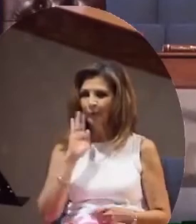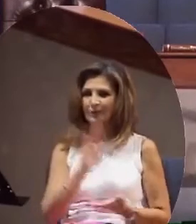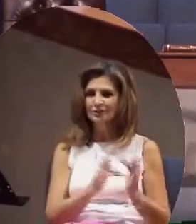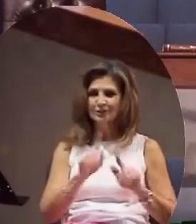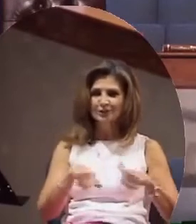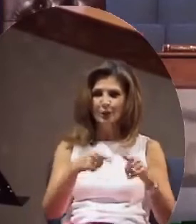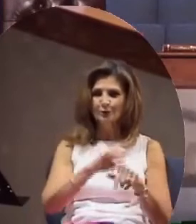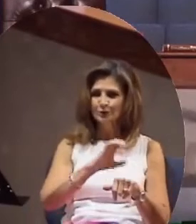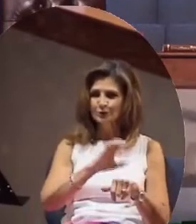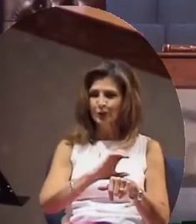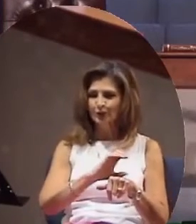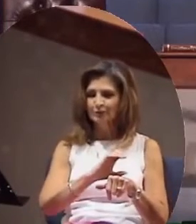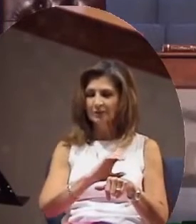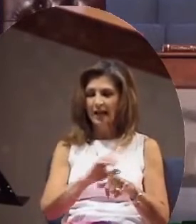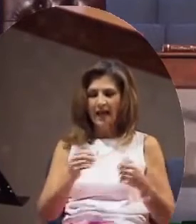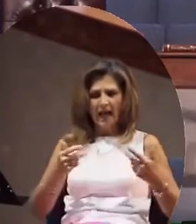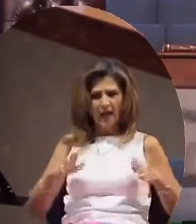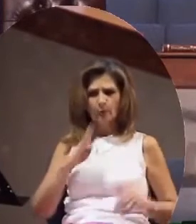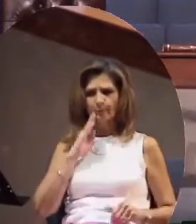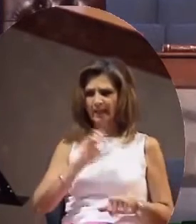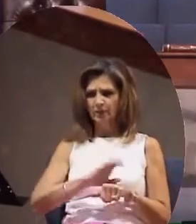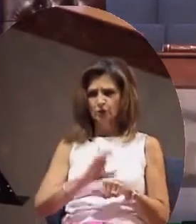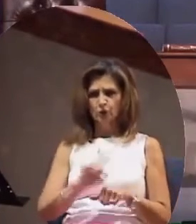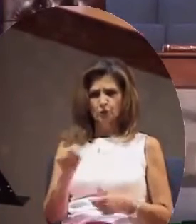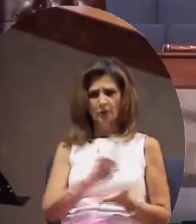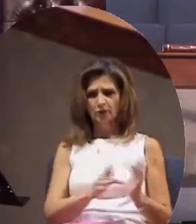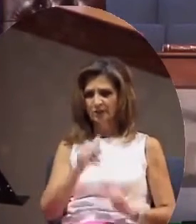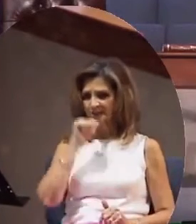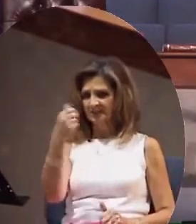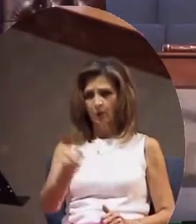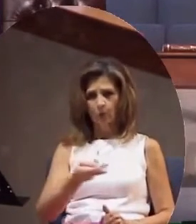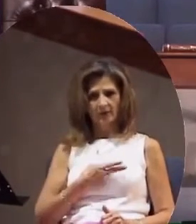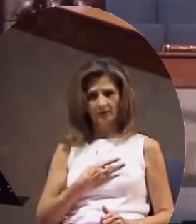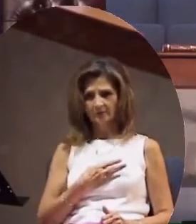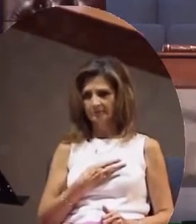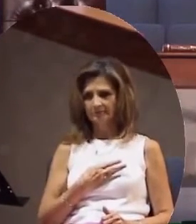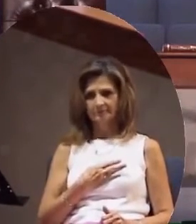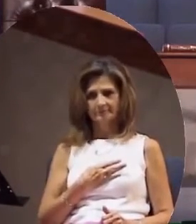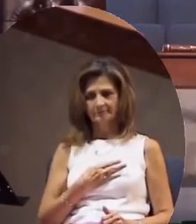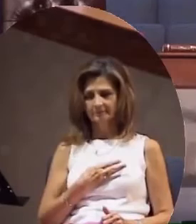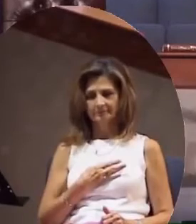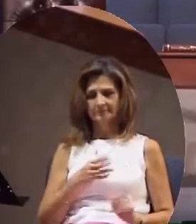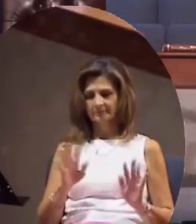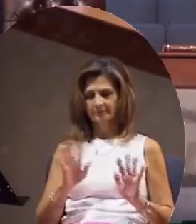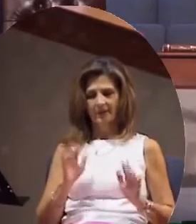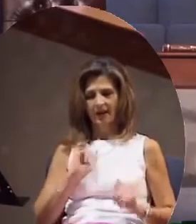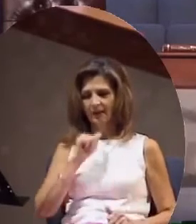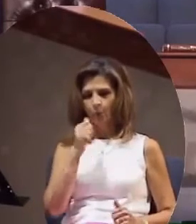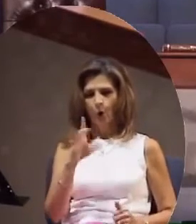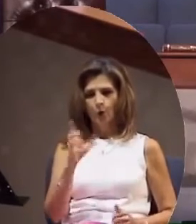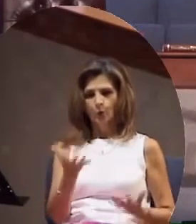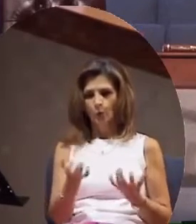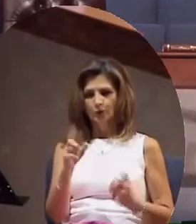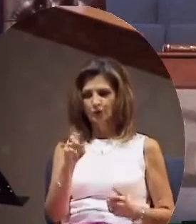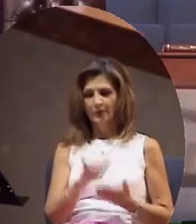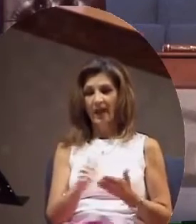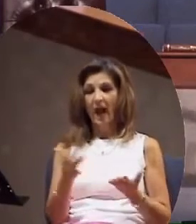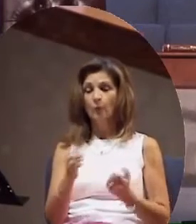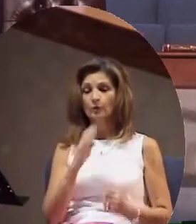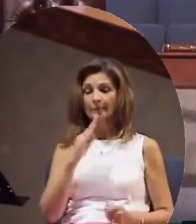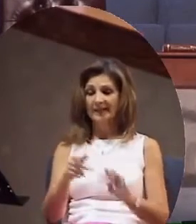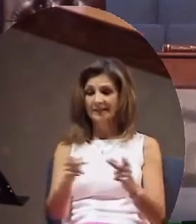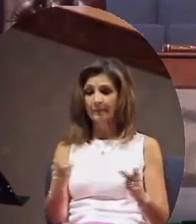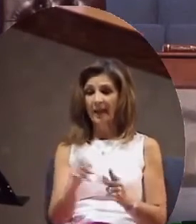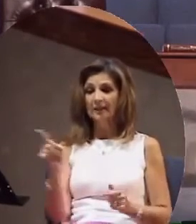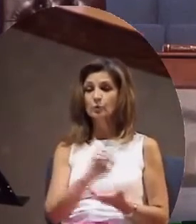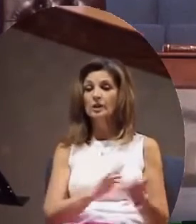or attend or be a member of a church where Jesus wouldn't go to. Amen. I just don't want to do that. I want to be in a place